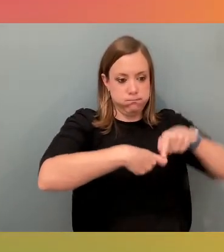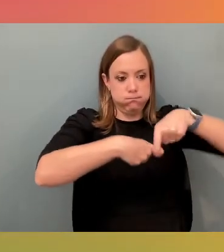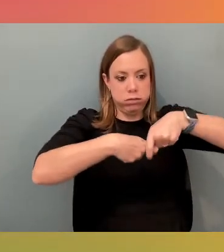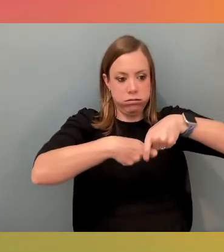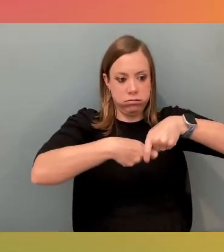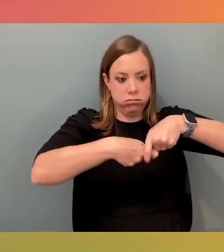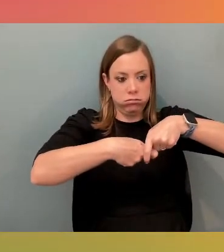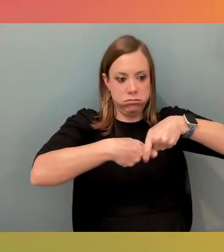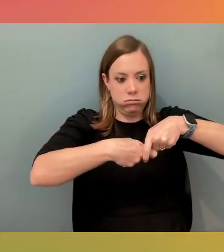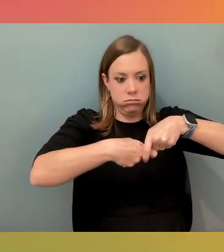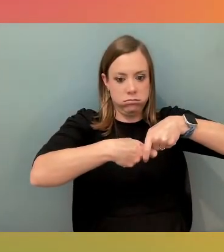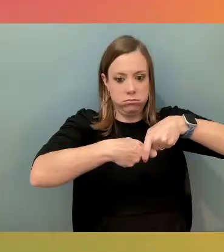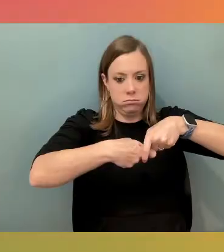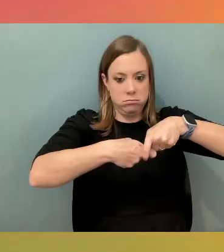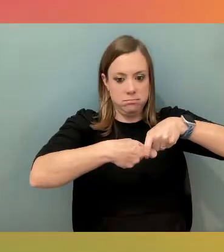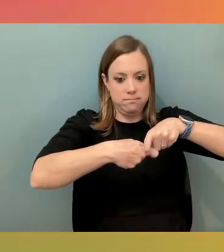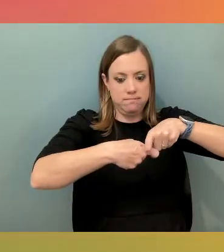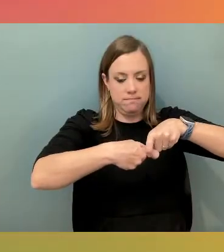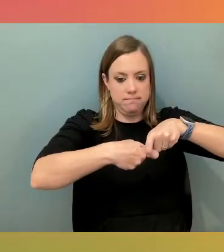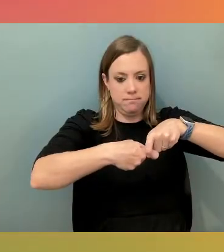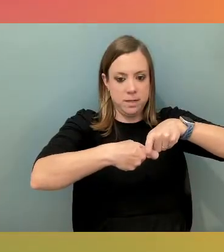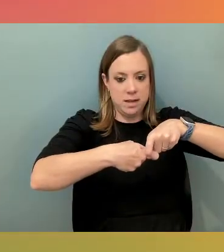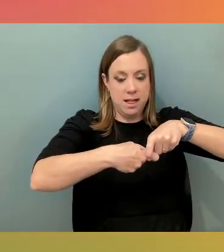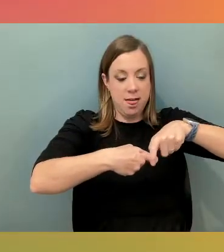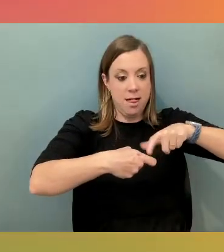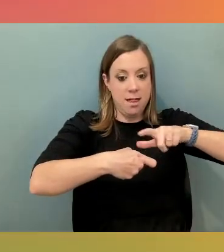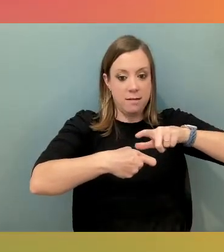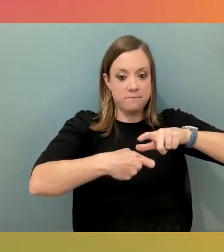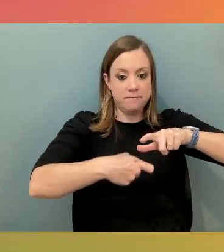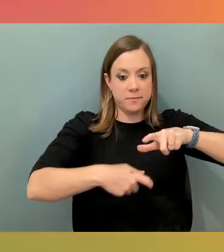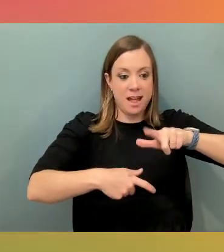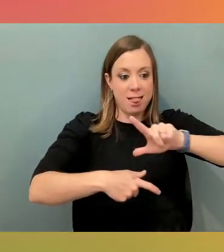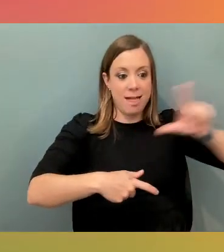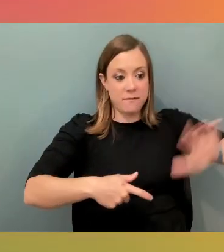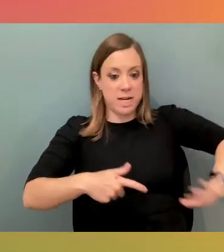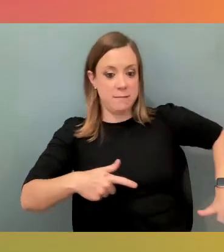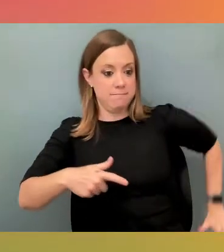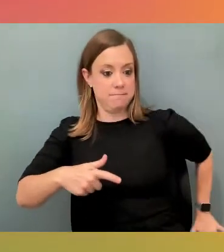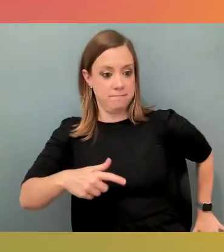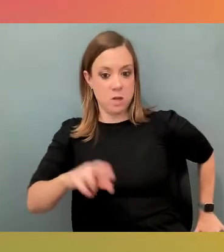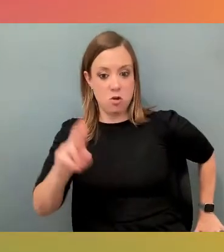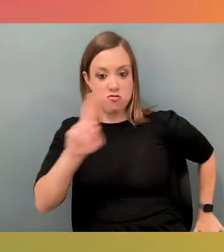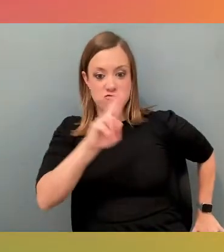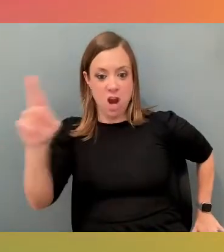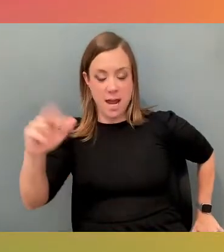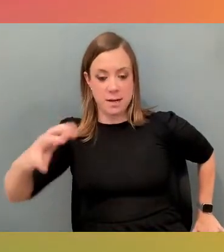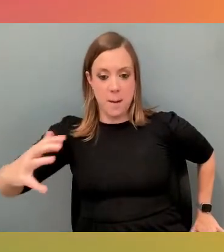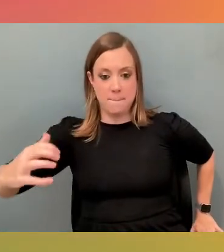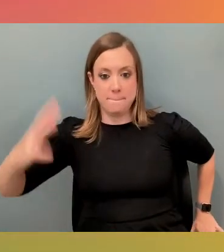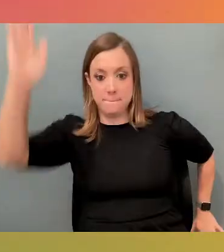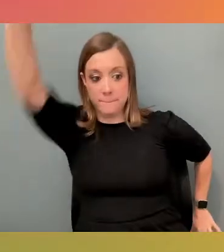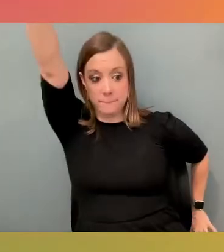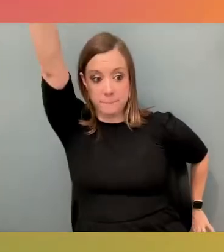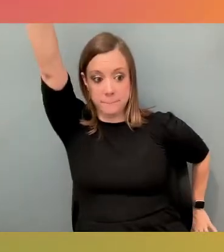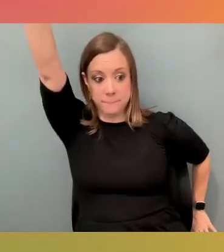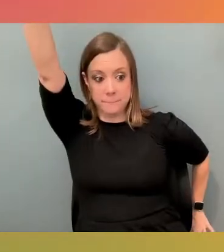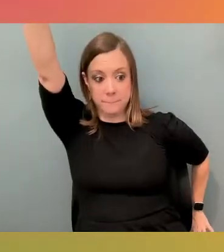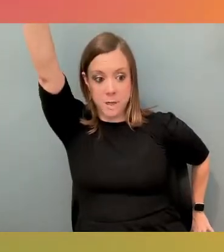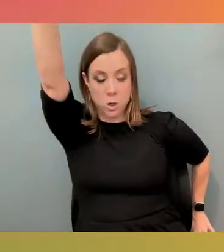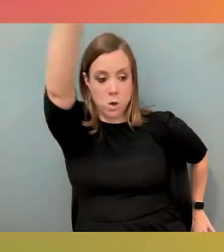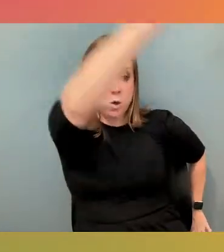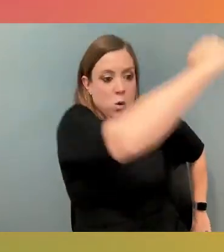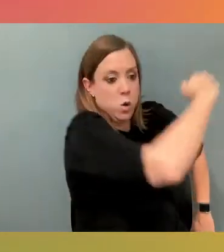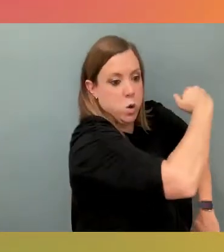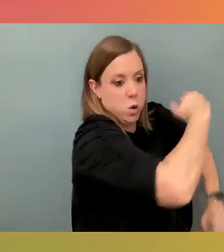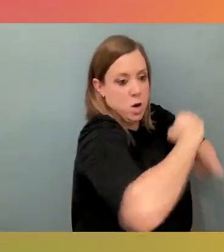that right knee. Left hand comes behind the back. Inhale, reach the right fingers up. And exhale,